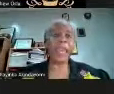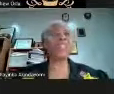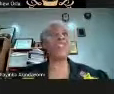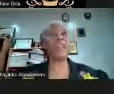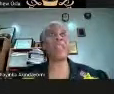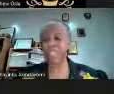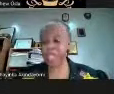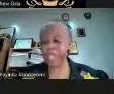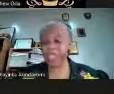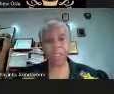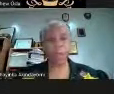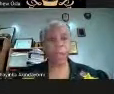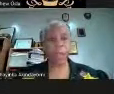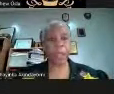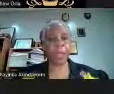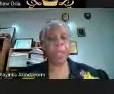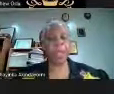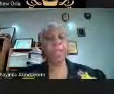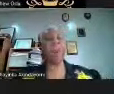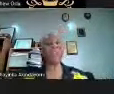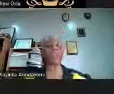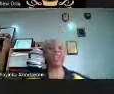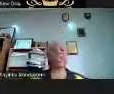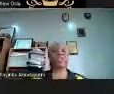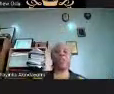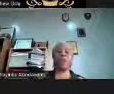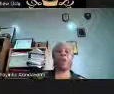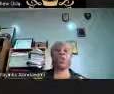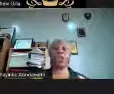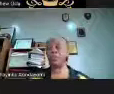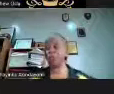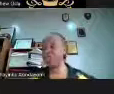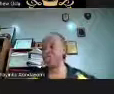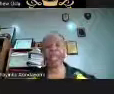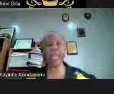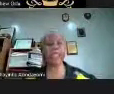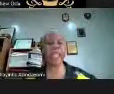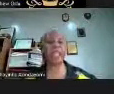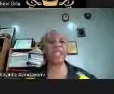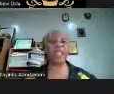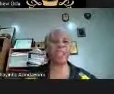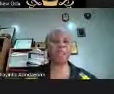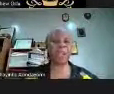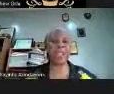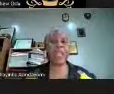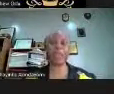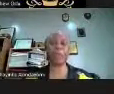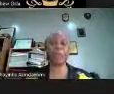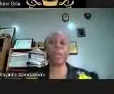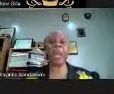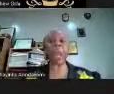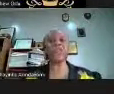will get it right the Nigerian way. The other thing is the audiologist, because just like I said, learning disability